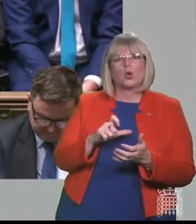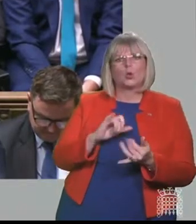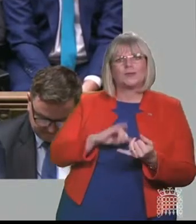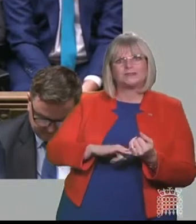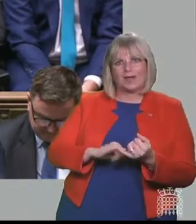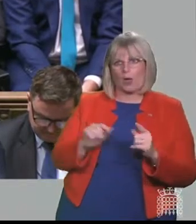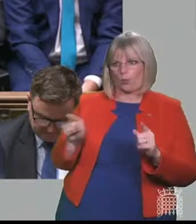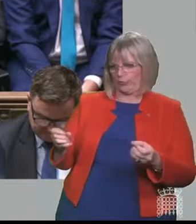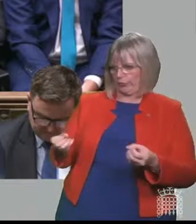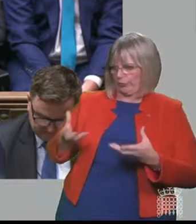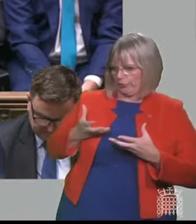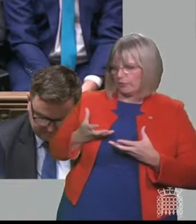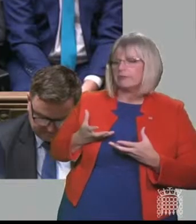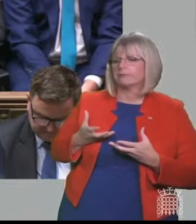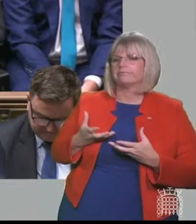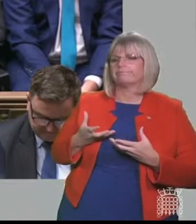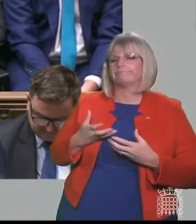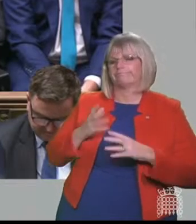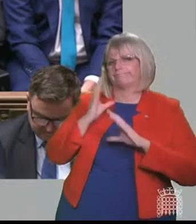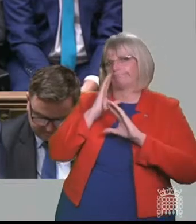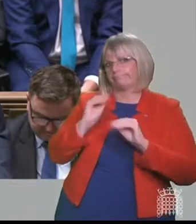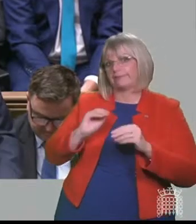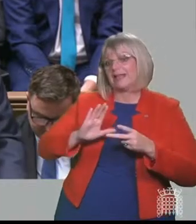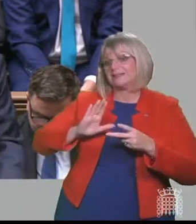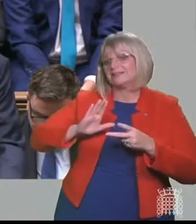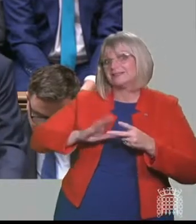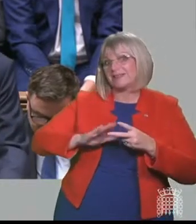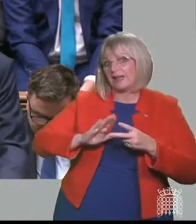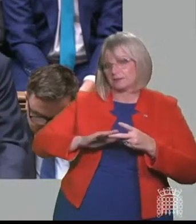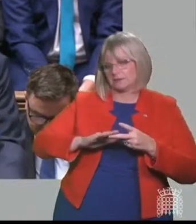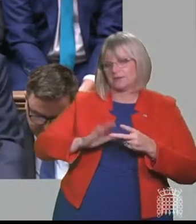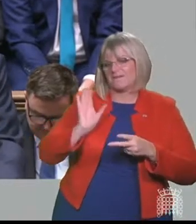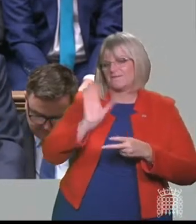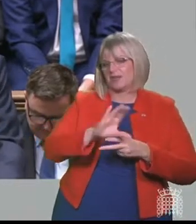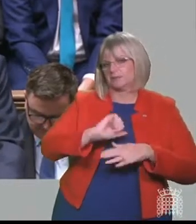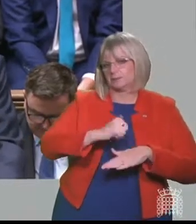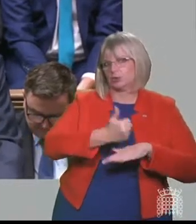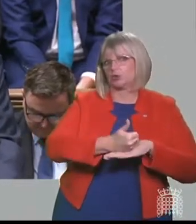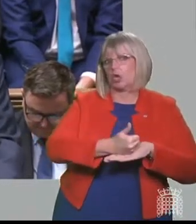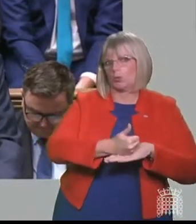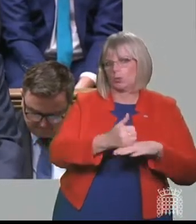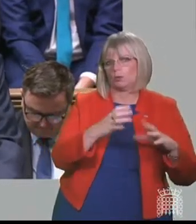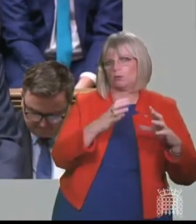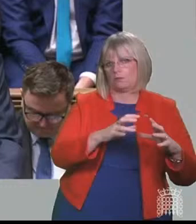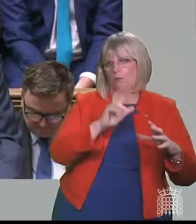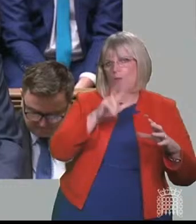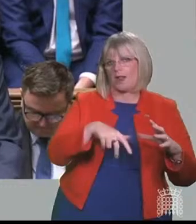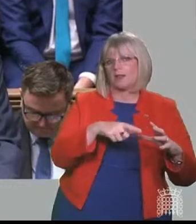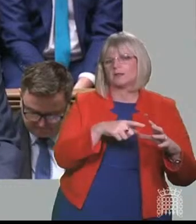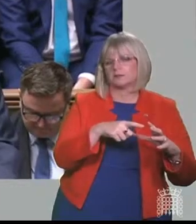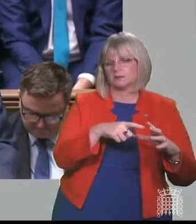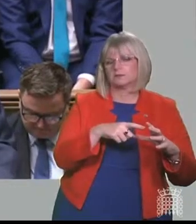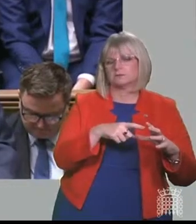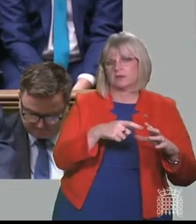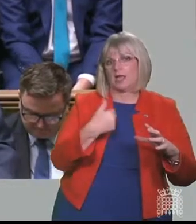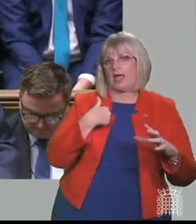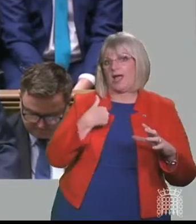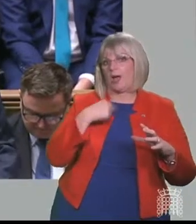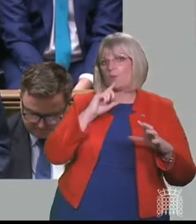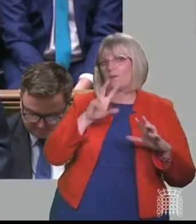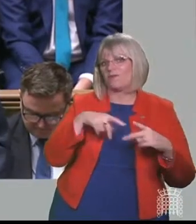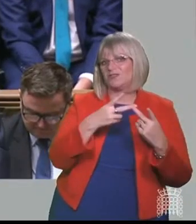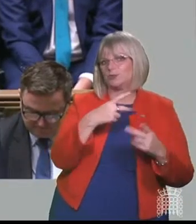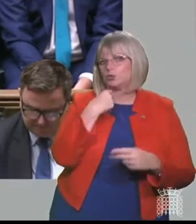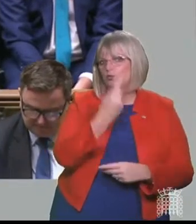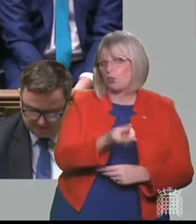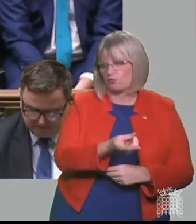a second investment zone in Wales in the fantastic region of Wrexham and Flintshire, which I will visit tomorrow.